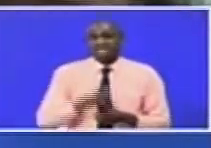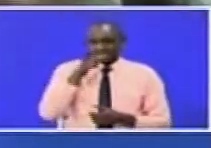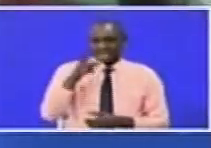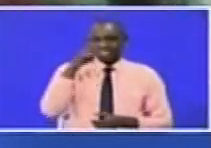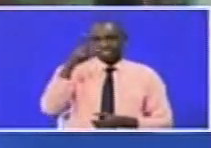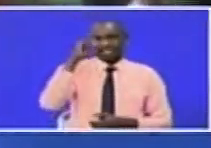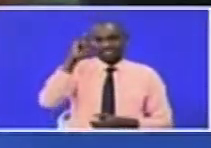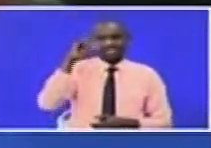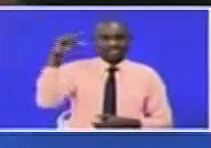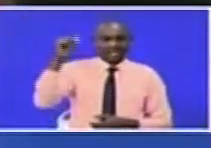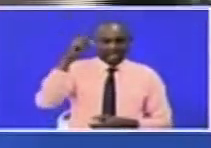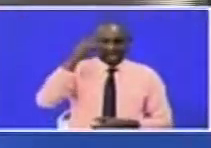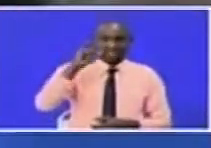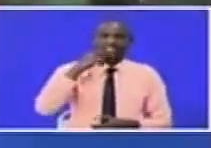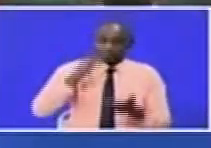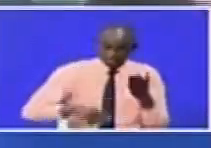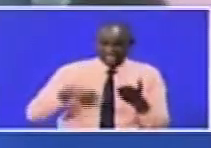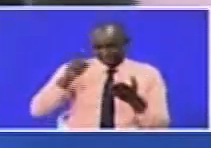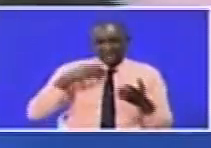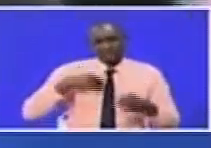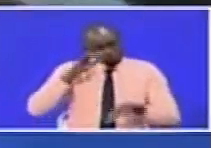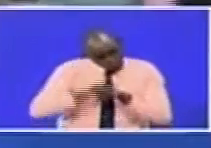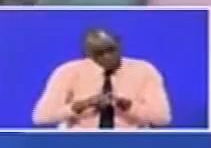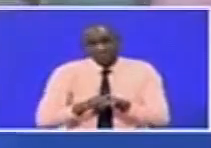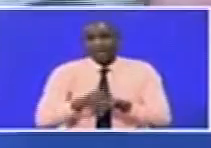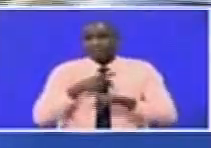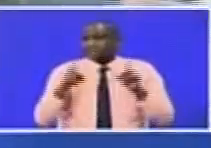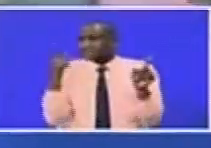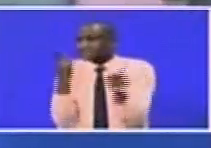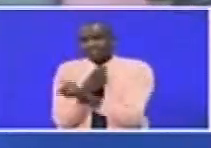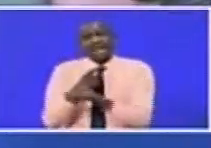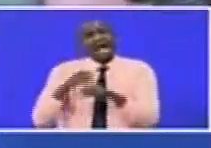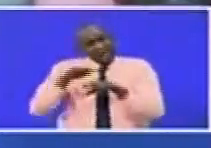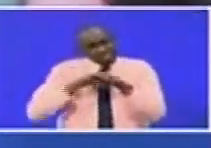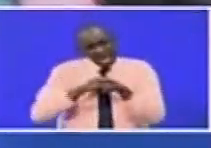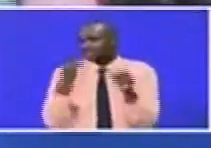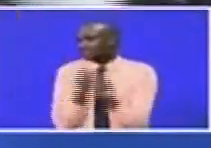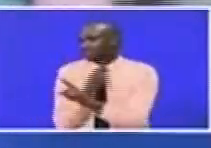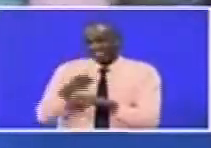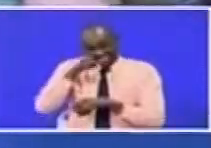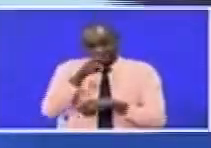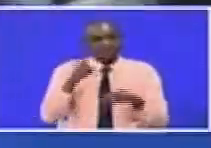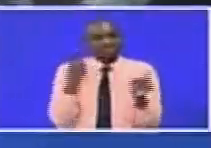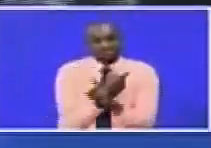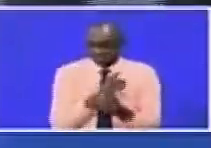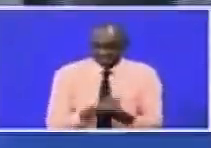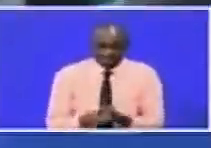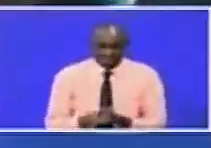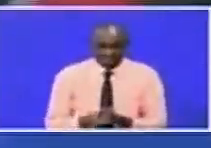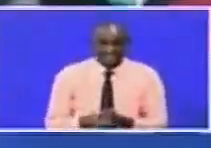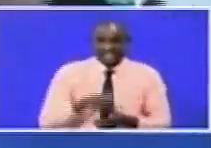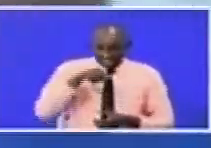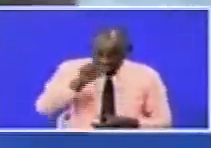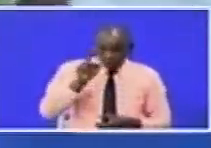Kigali has a reputation for order that is rare on a continent of sprawling and sometime chaotic metropoles,